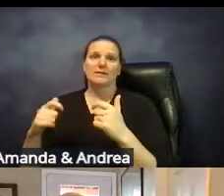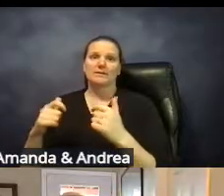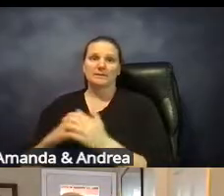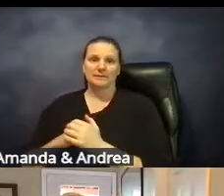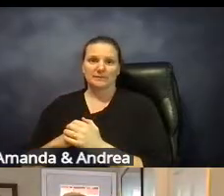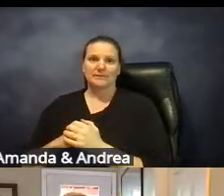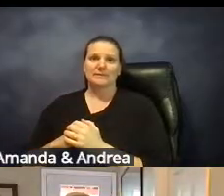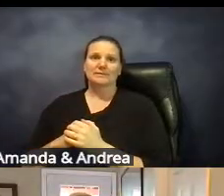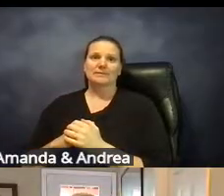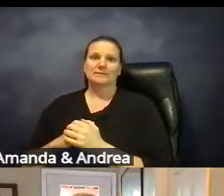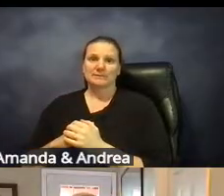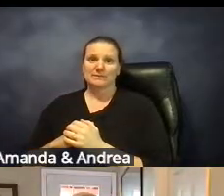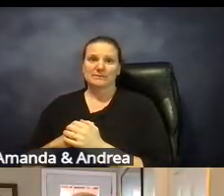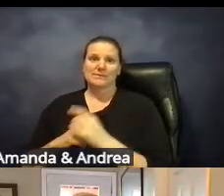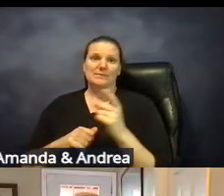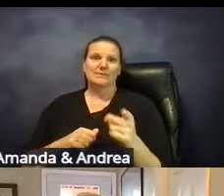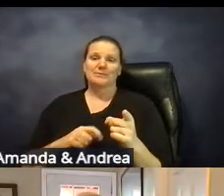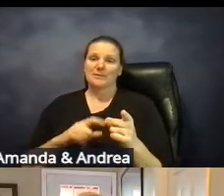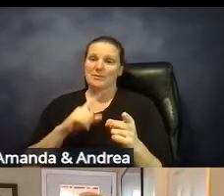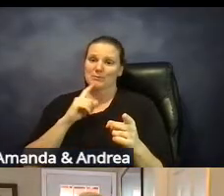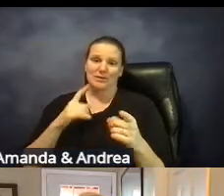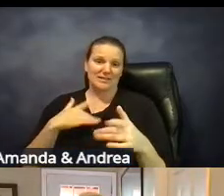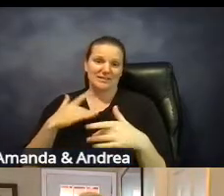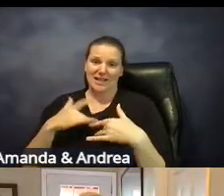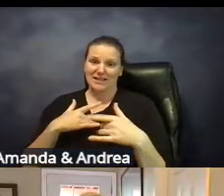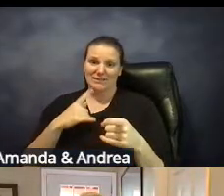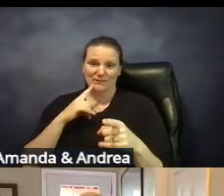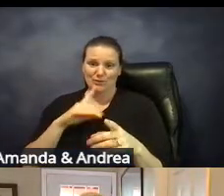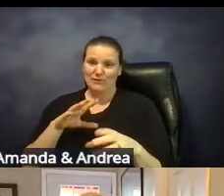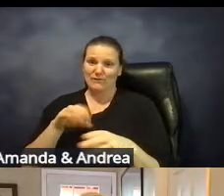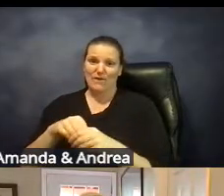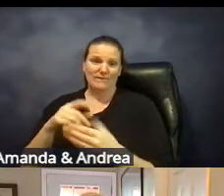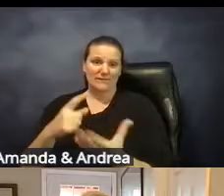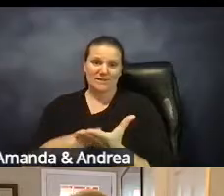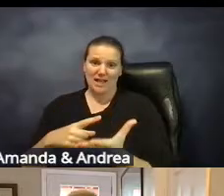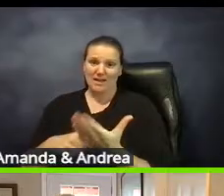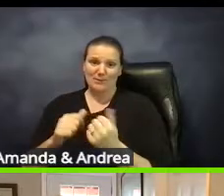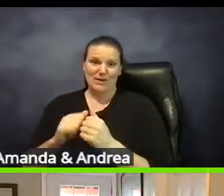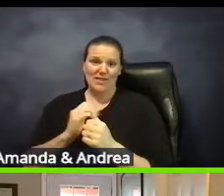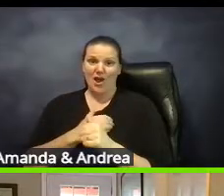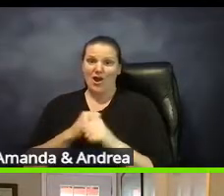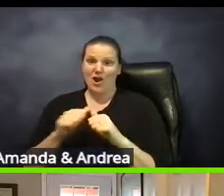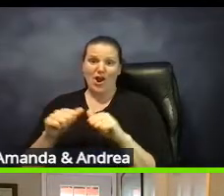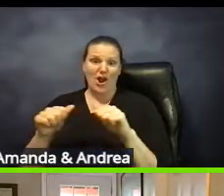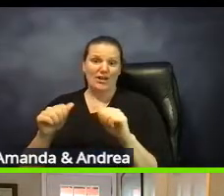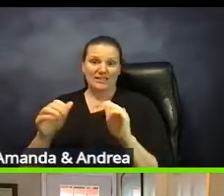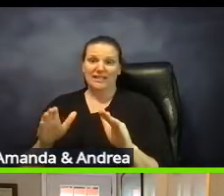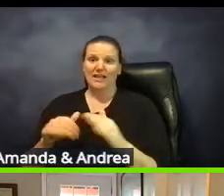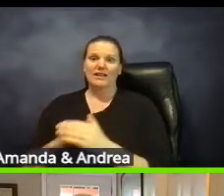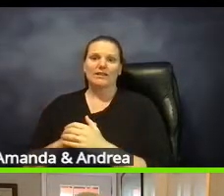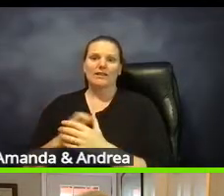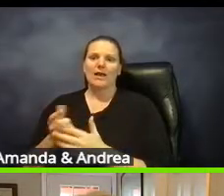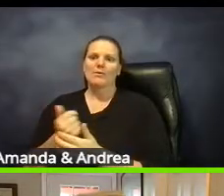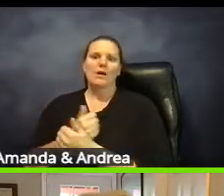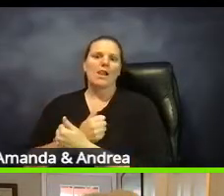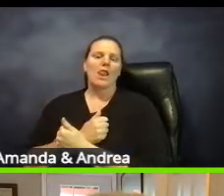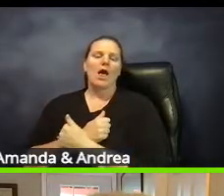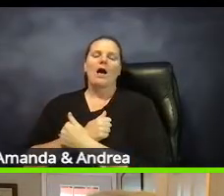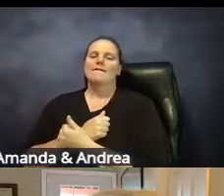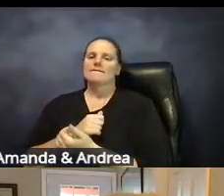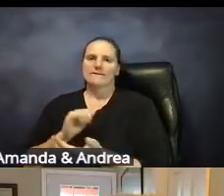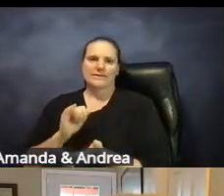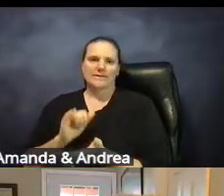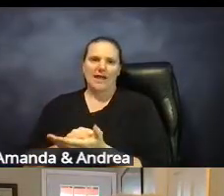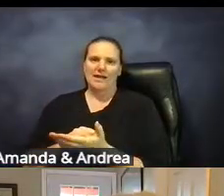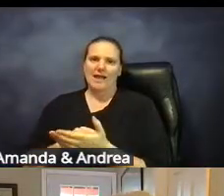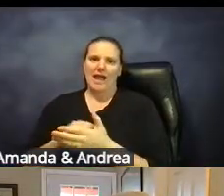thing. I think I'm really excited for you to have time with our architects. They would love that